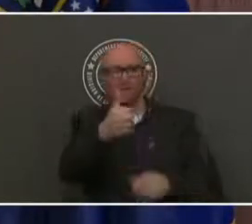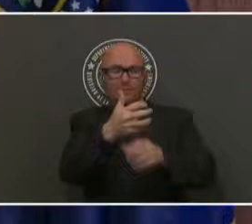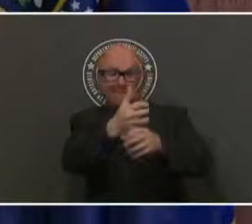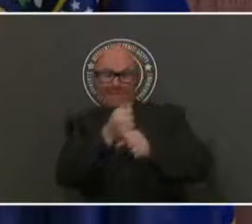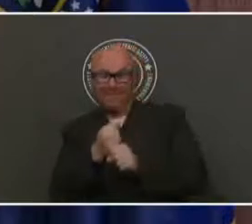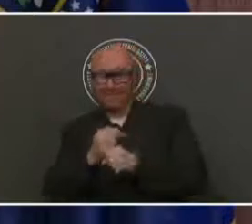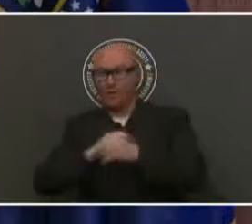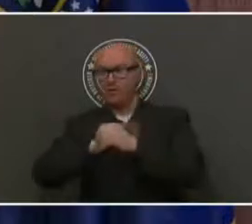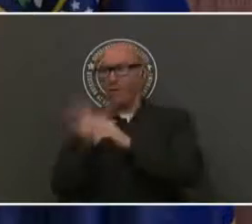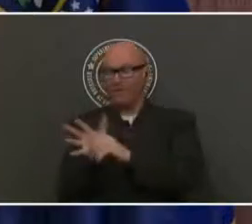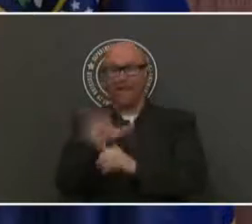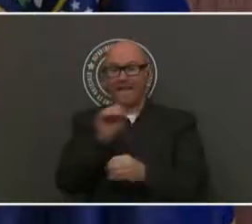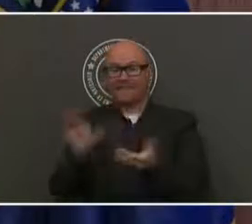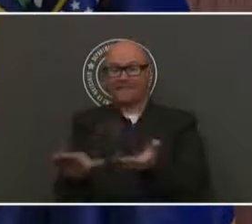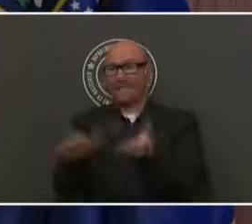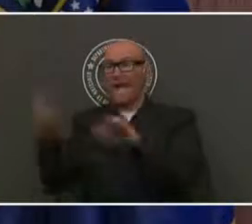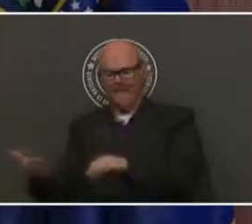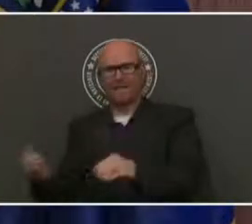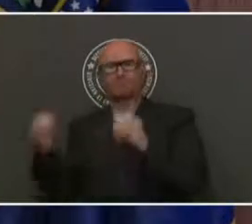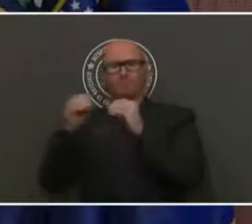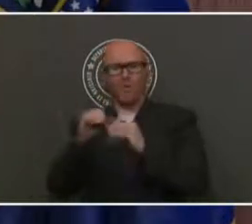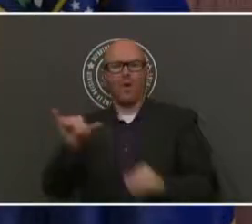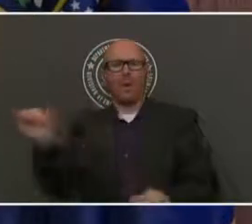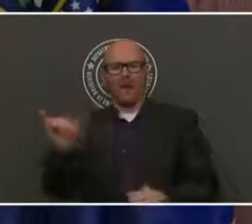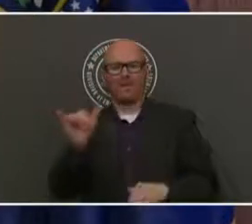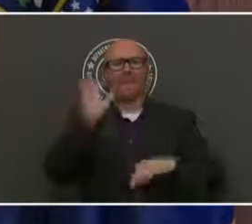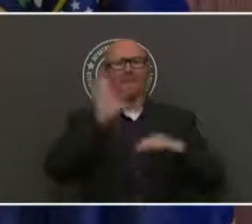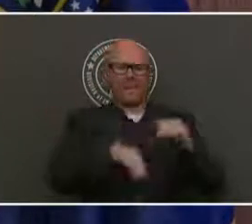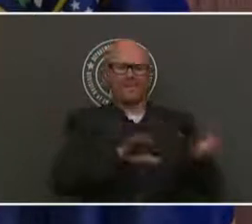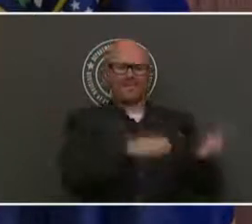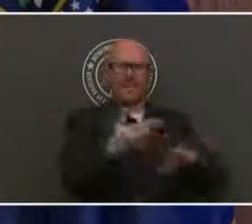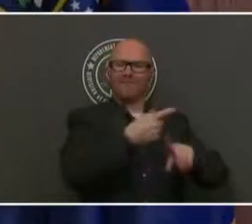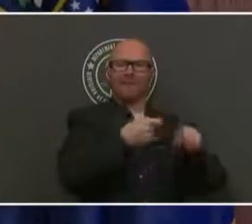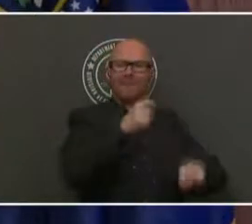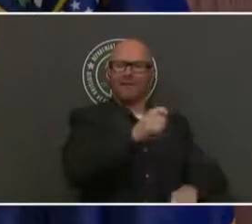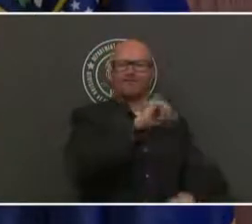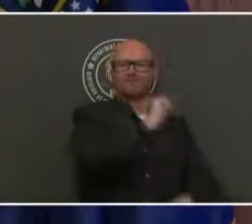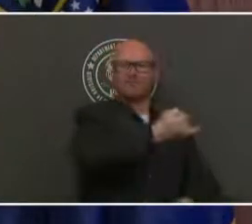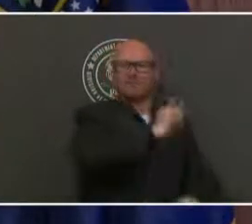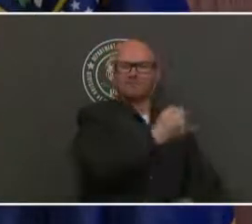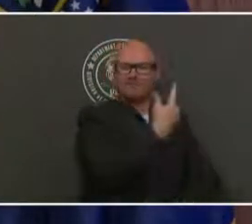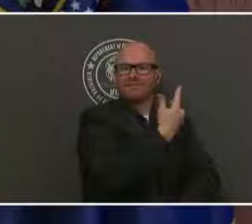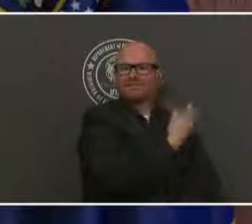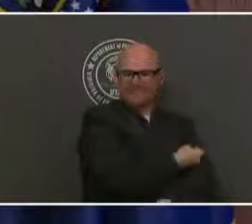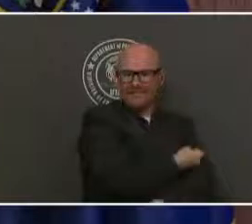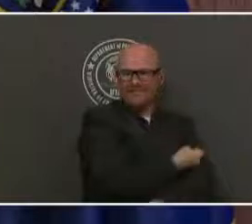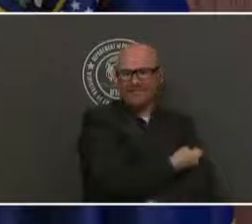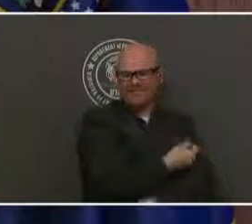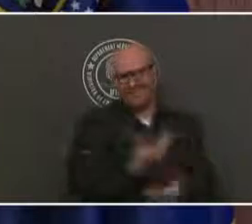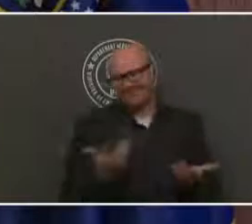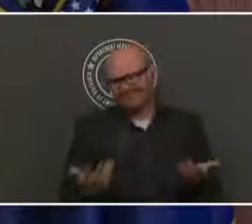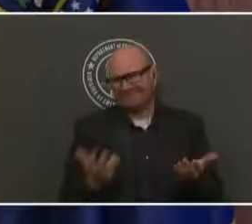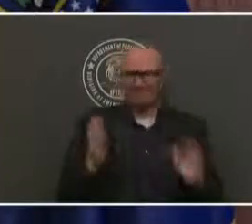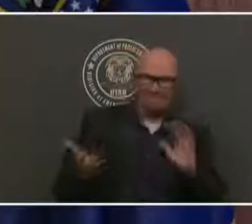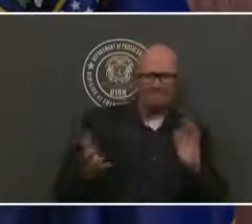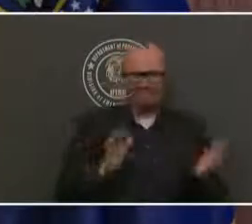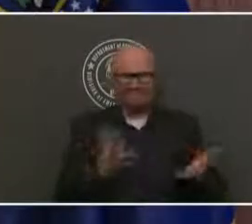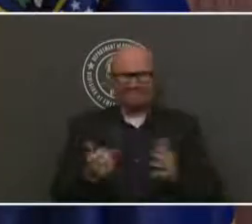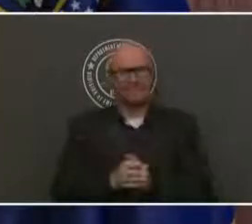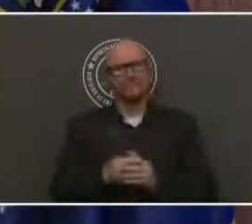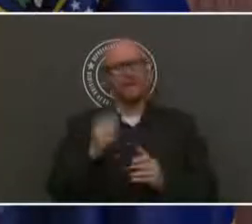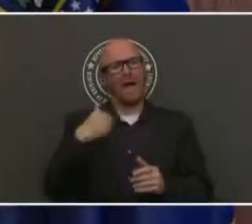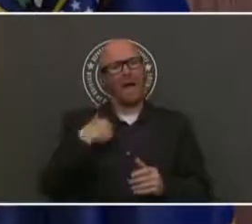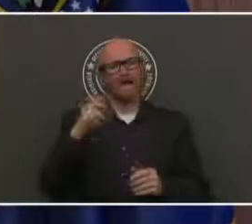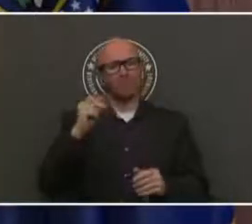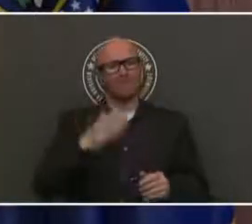virus, getting hospitalized or dying from the virus, it's not even in the same zip code. And so there are times, I will admit, that